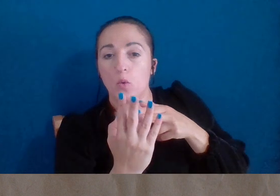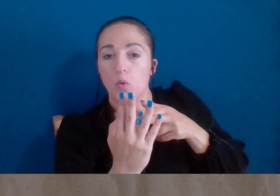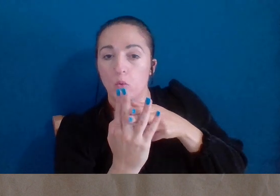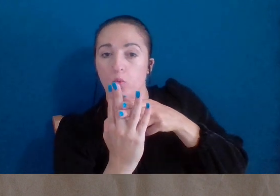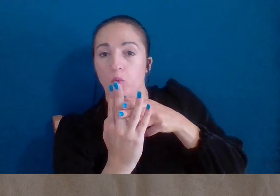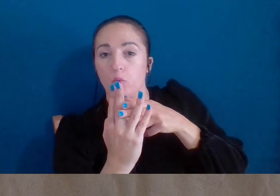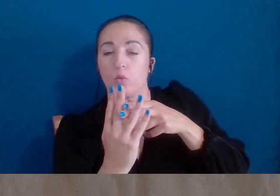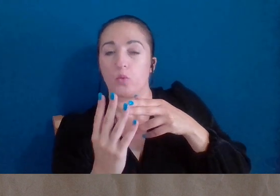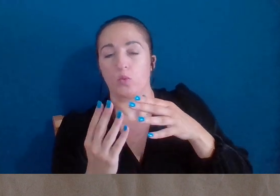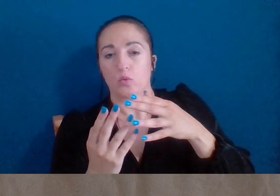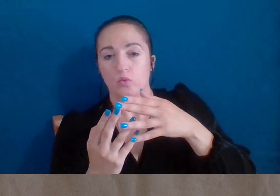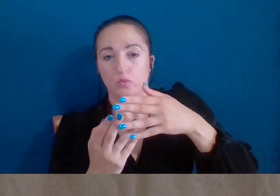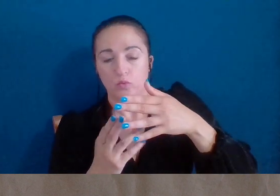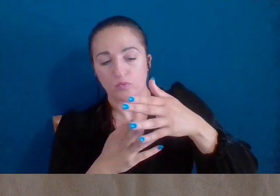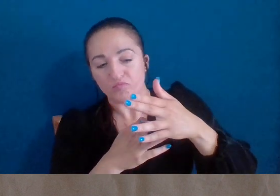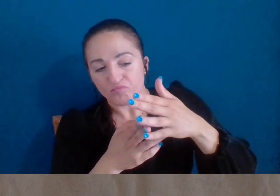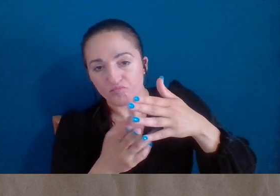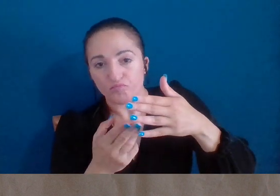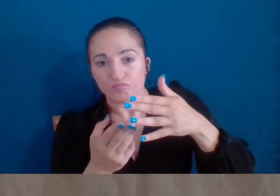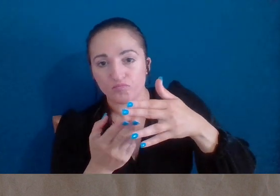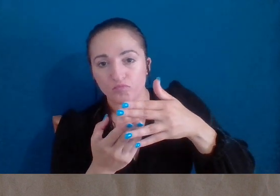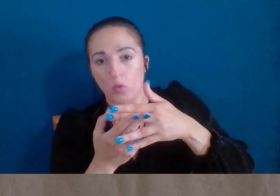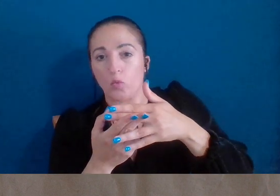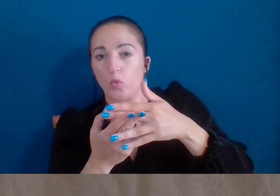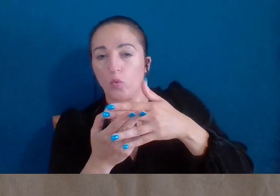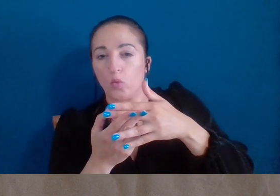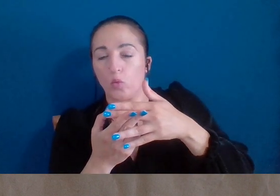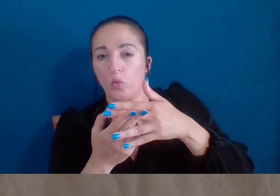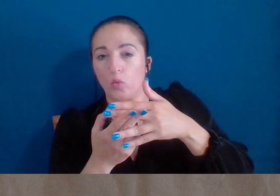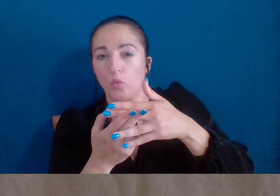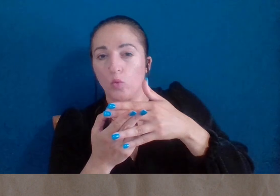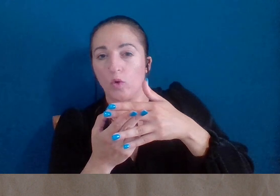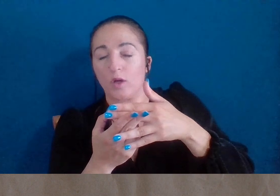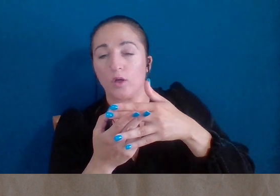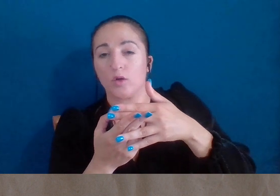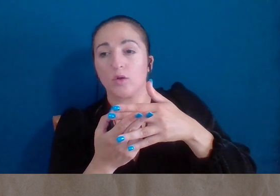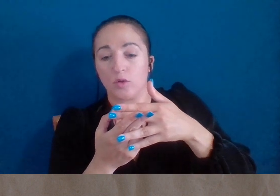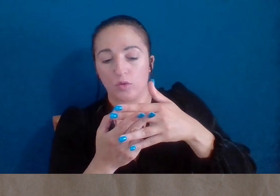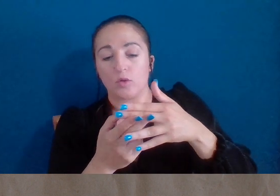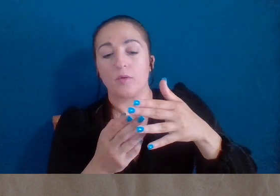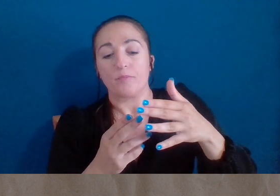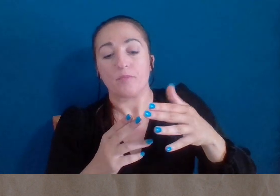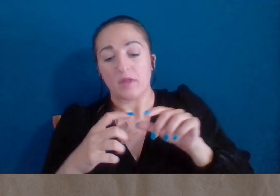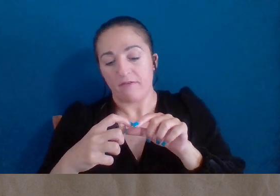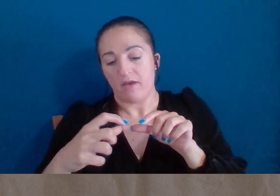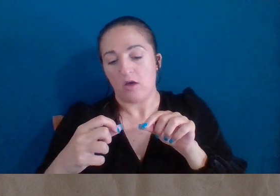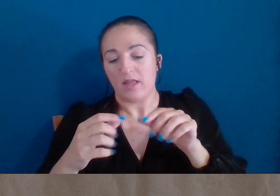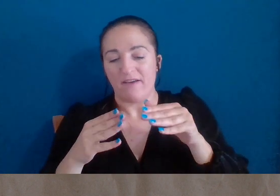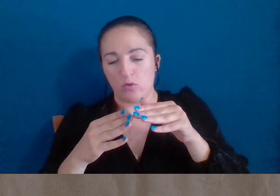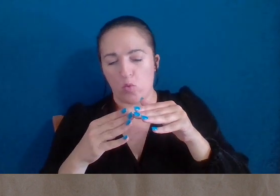to the hole that the felt's in. So I'm gonna go into that one. The same technique, I focus on this one corner of the